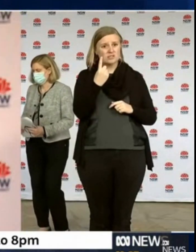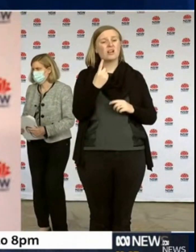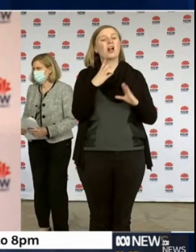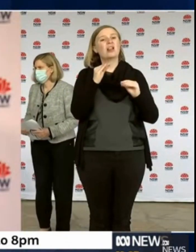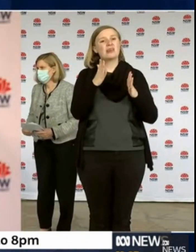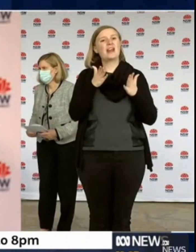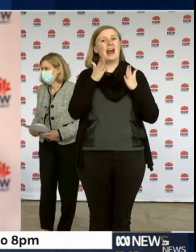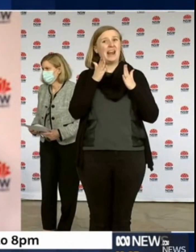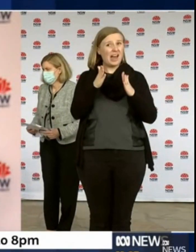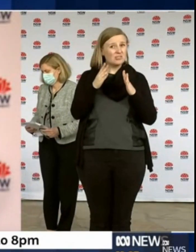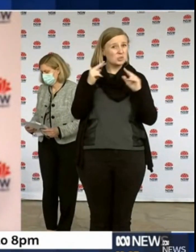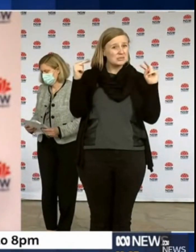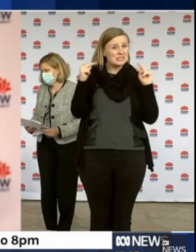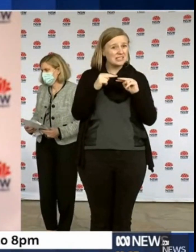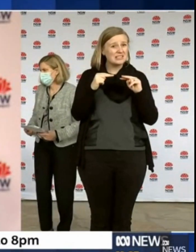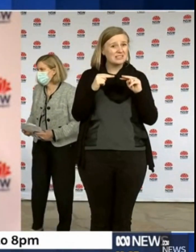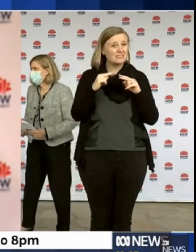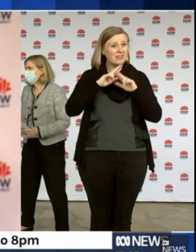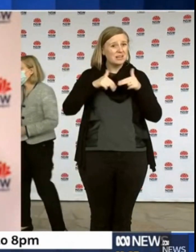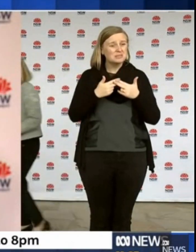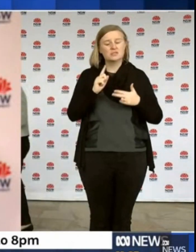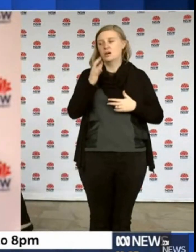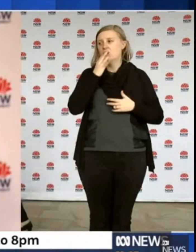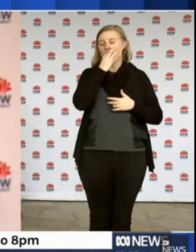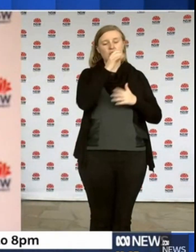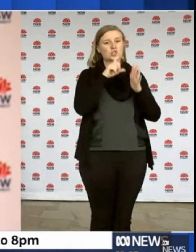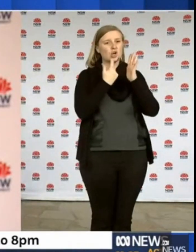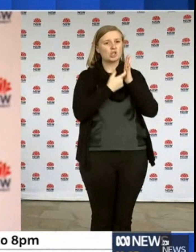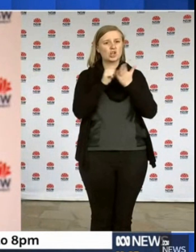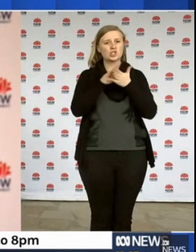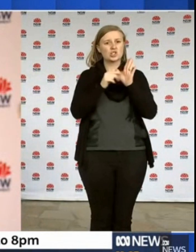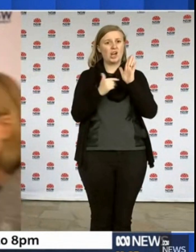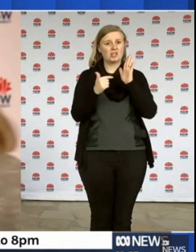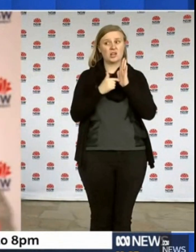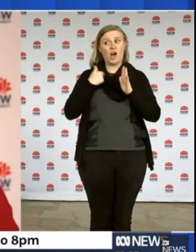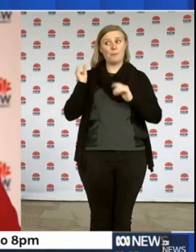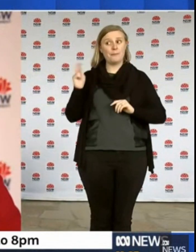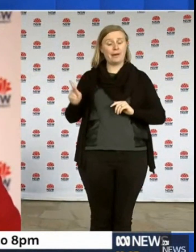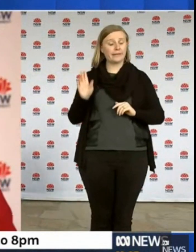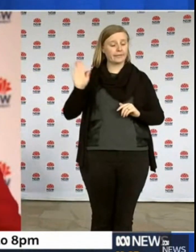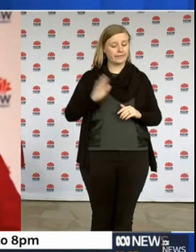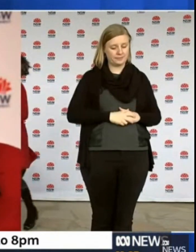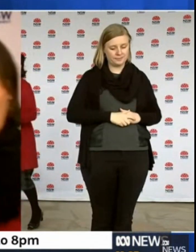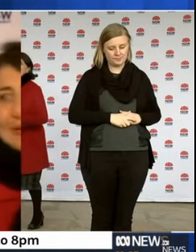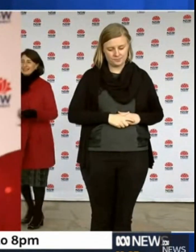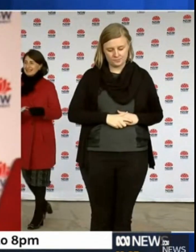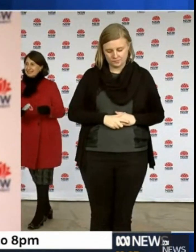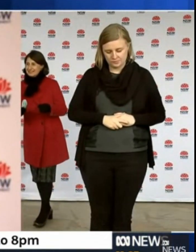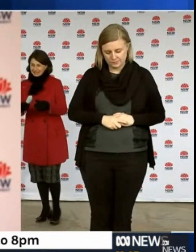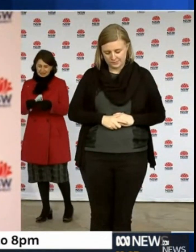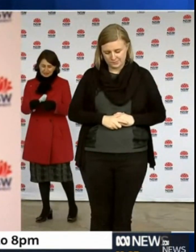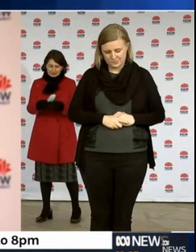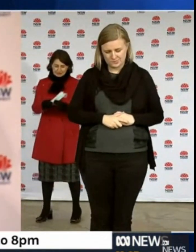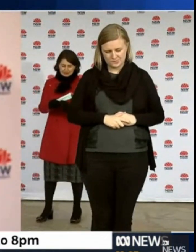ask Dr. Chant to speak about that, because there are some special arrangements in place, and I'll ask Dr. Chant to speak about that. I'll come back, don't worry, I'll come back,